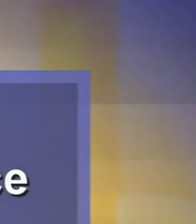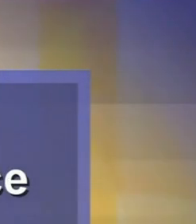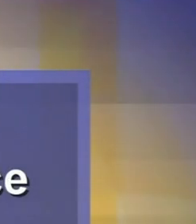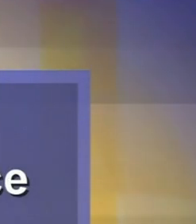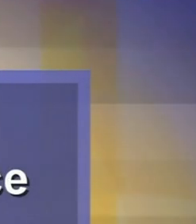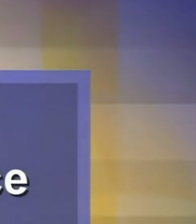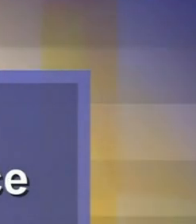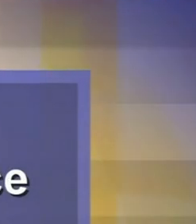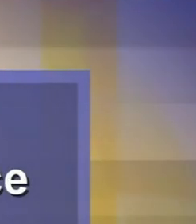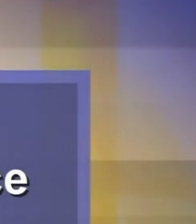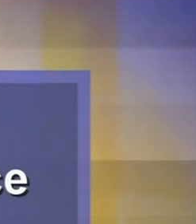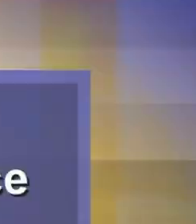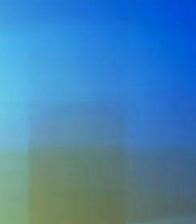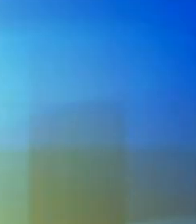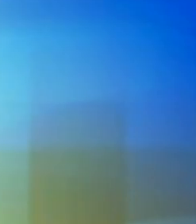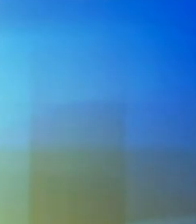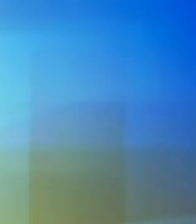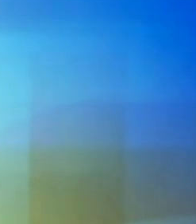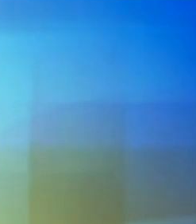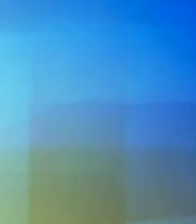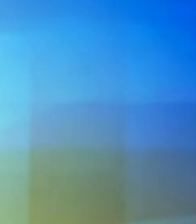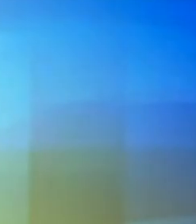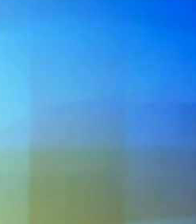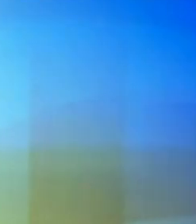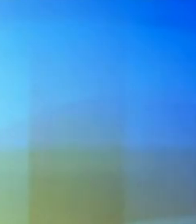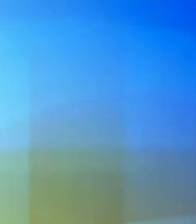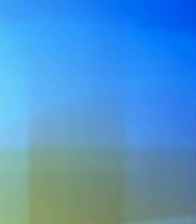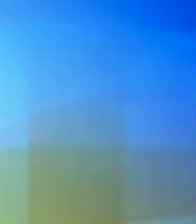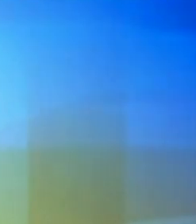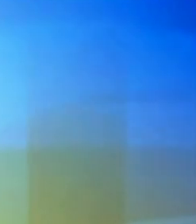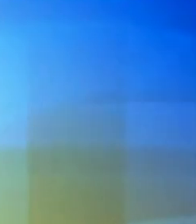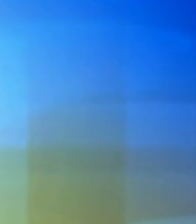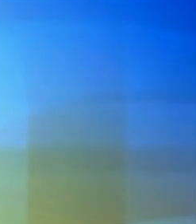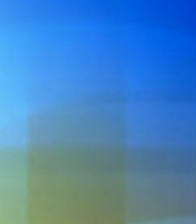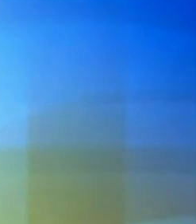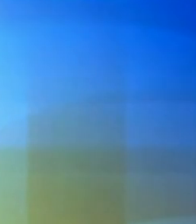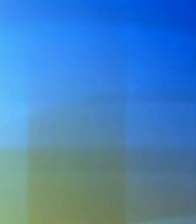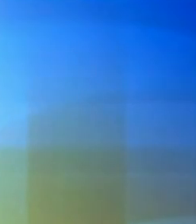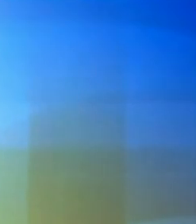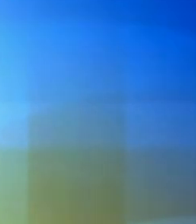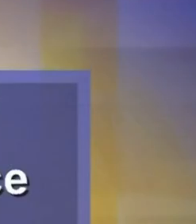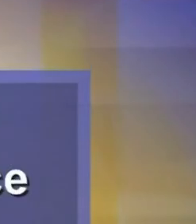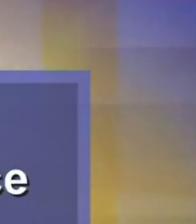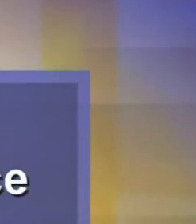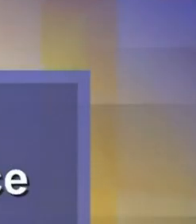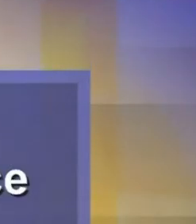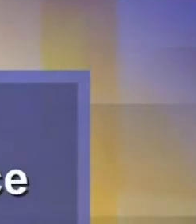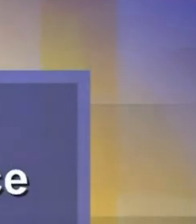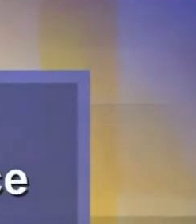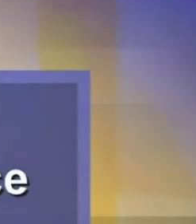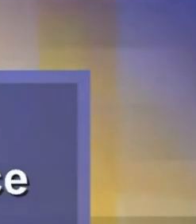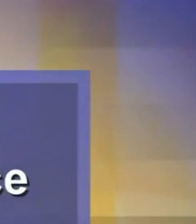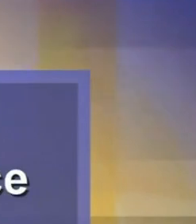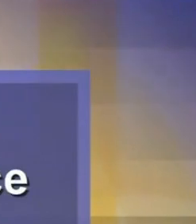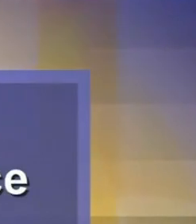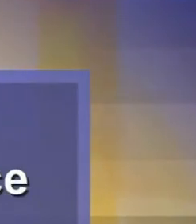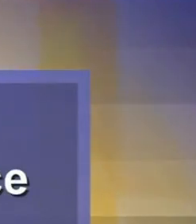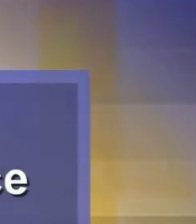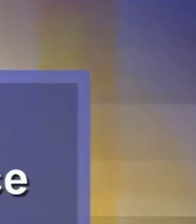Yeah. Big challenges ahead. Keith Lawrence from the Messenger Enquirer in Owensboro. Thanks for being with us. Yeah, thanks for